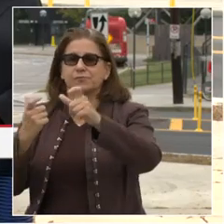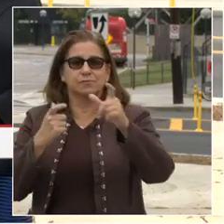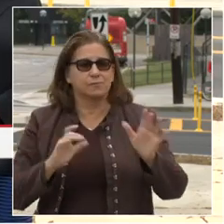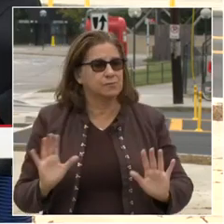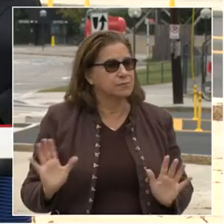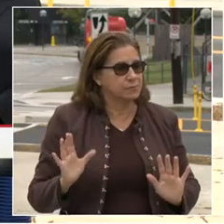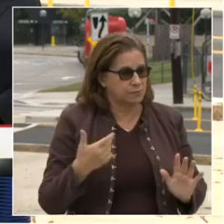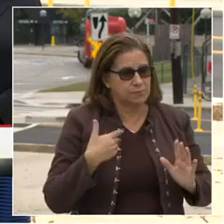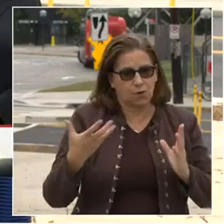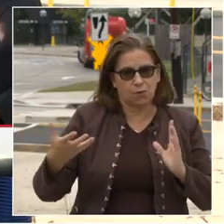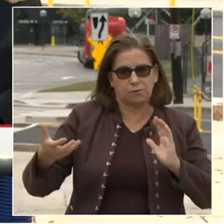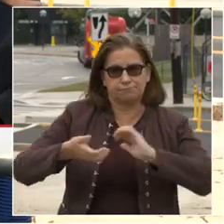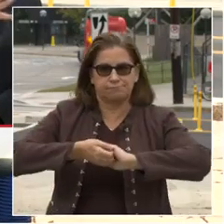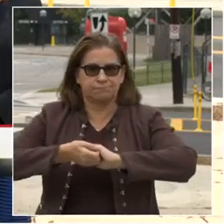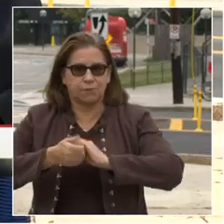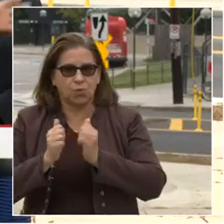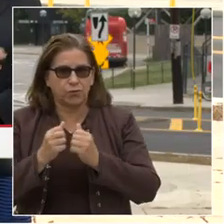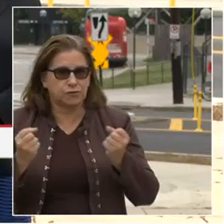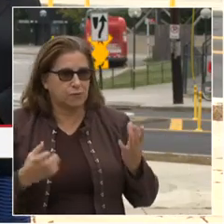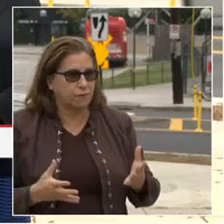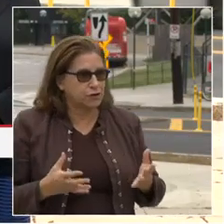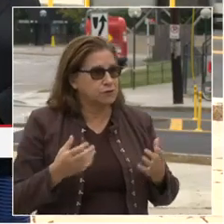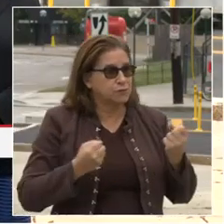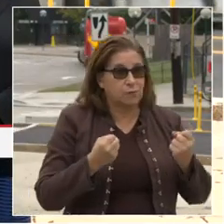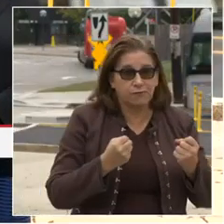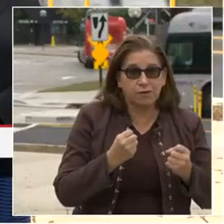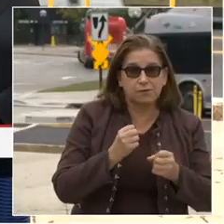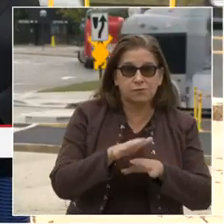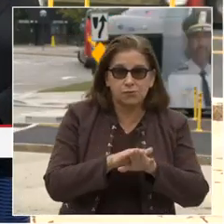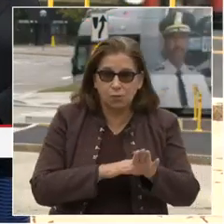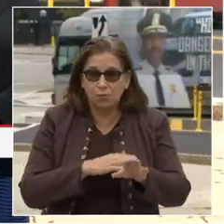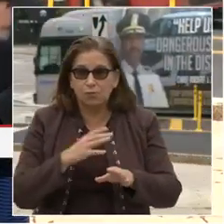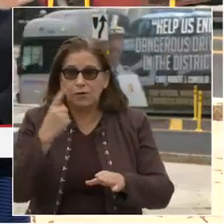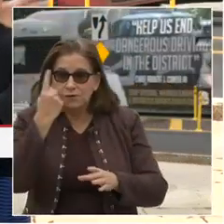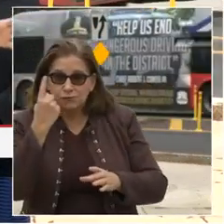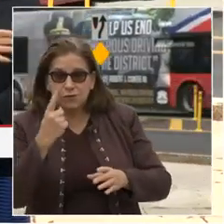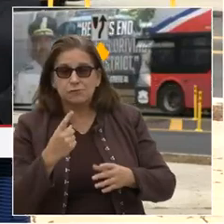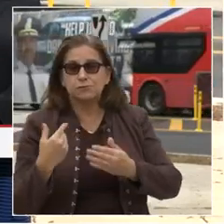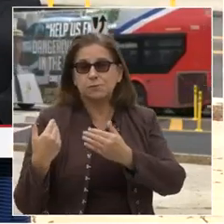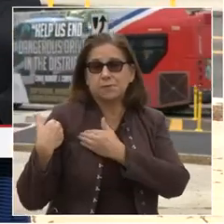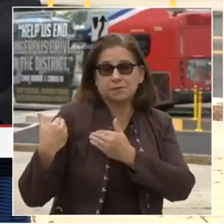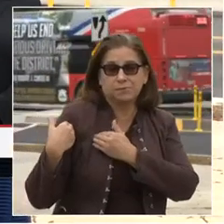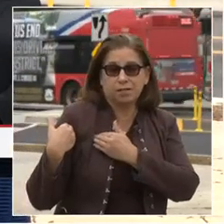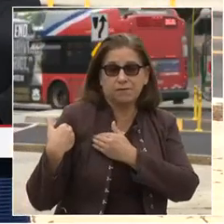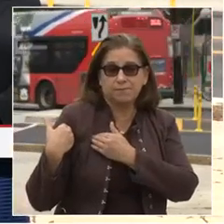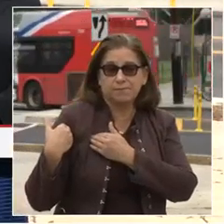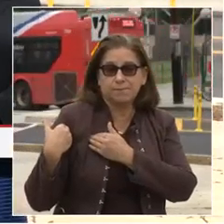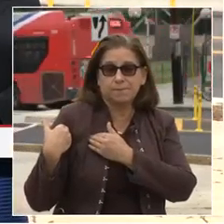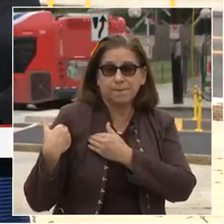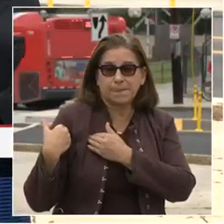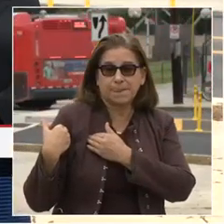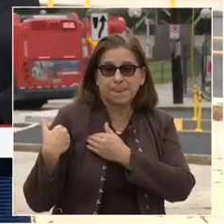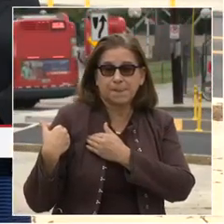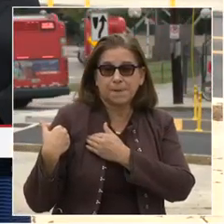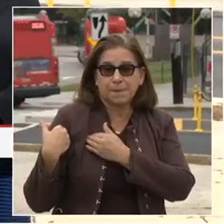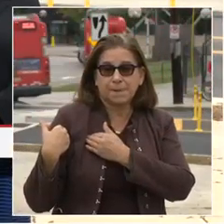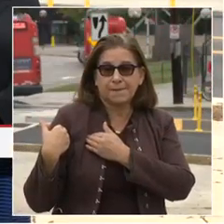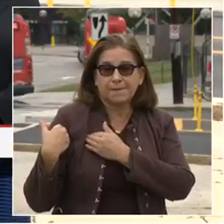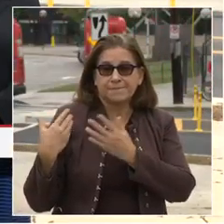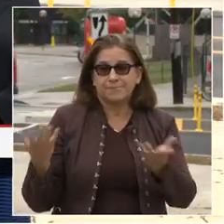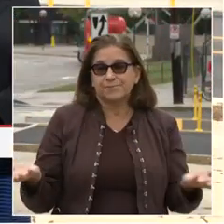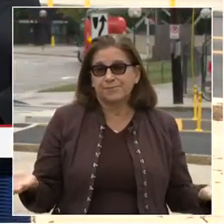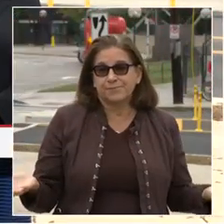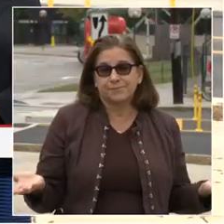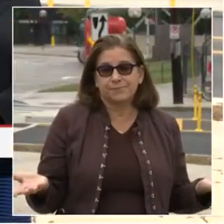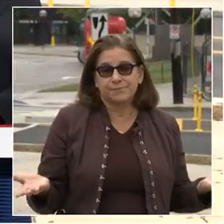also heard from the public is they want to know what's happening to a request, and they want to know how we are